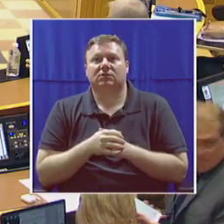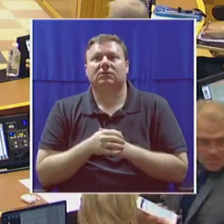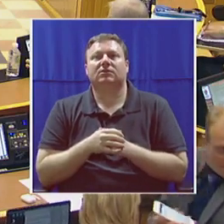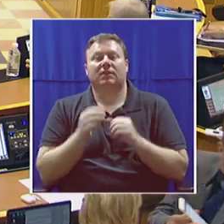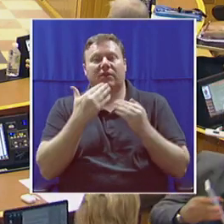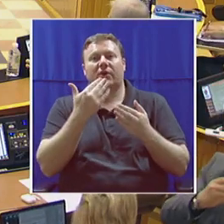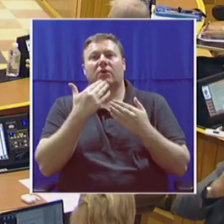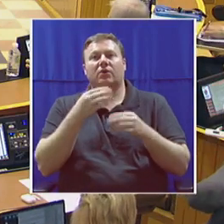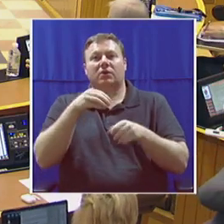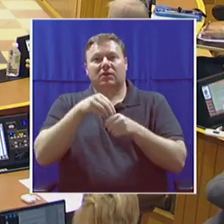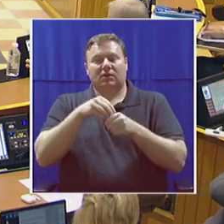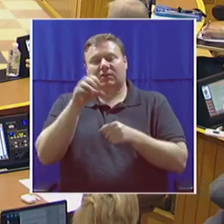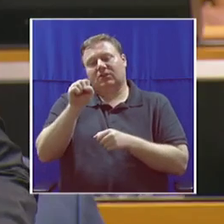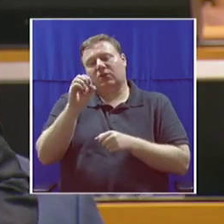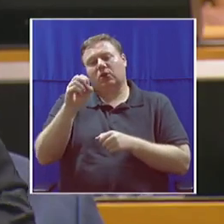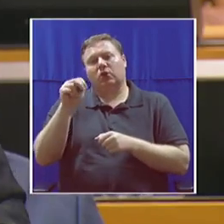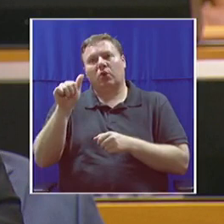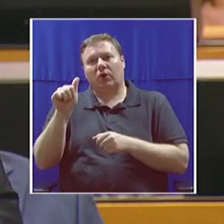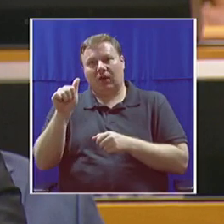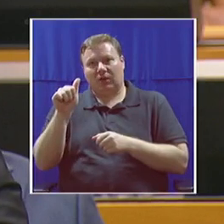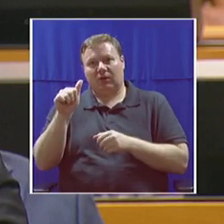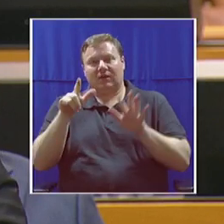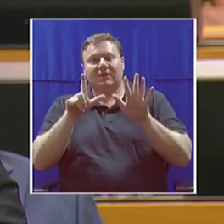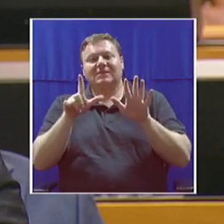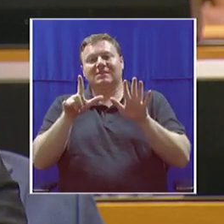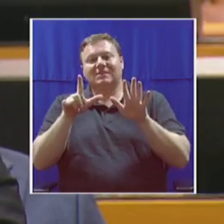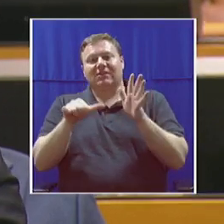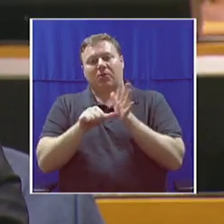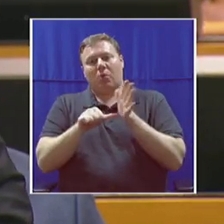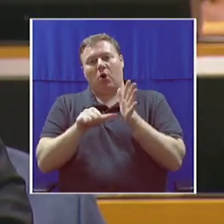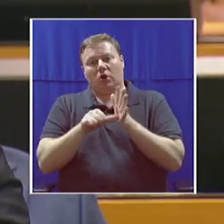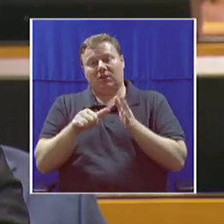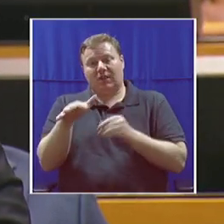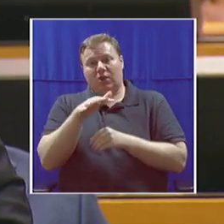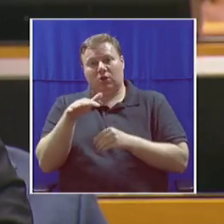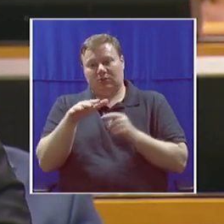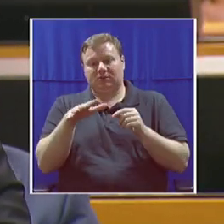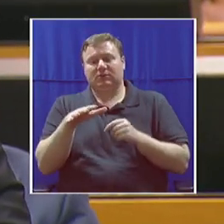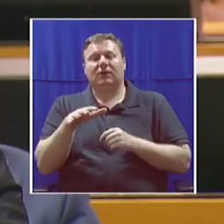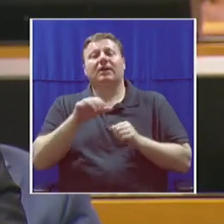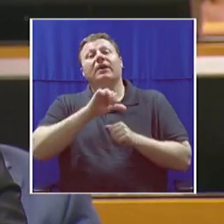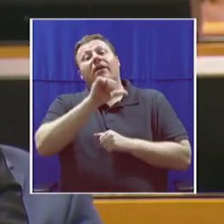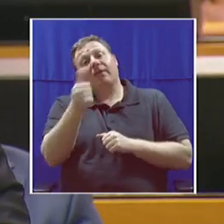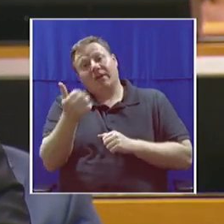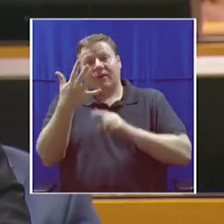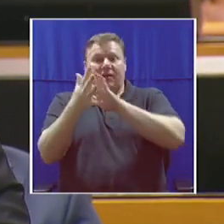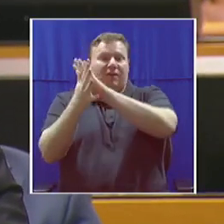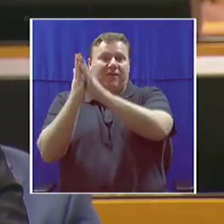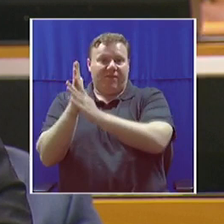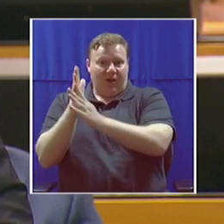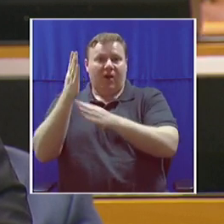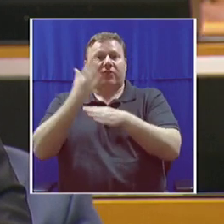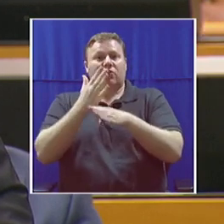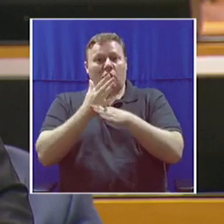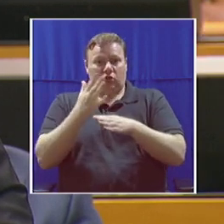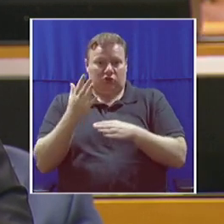president identified the seven priority areas later he identified five core tasks and at the presidential job